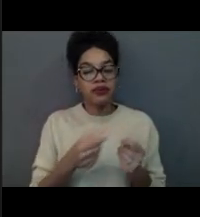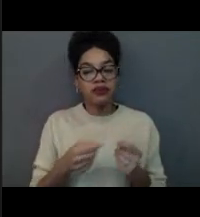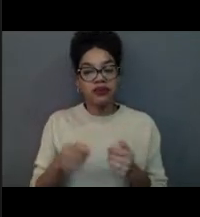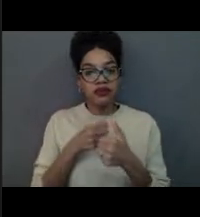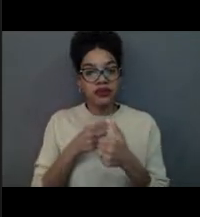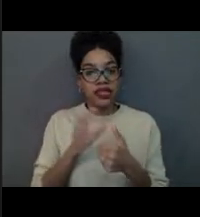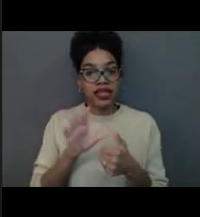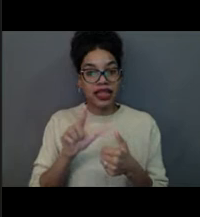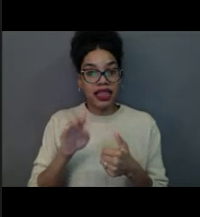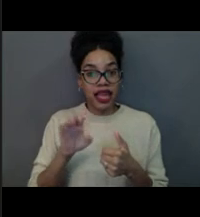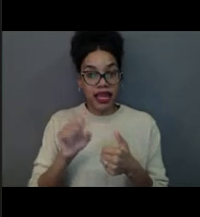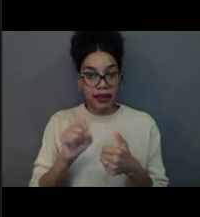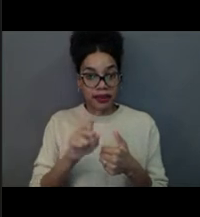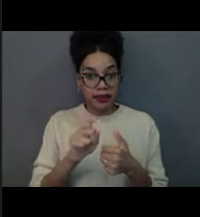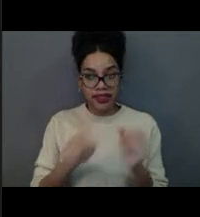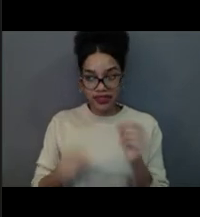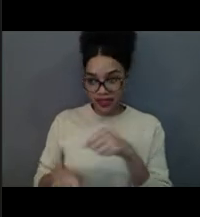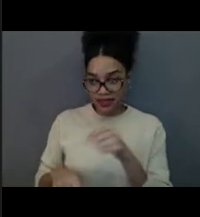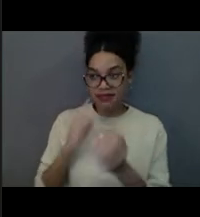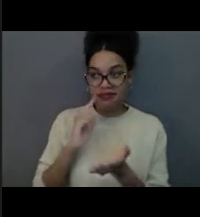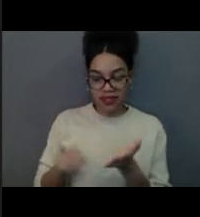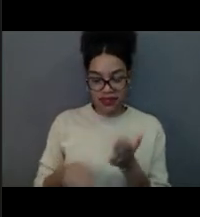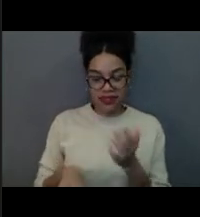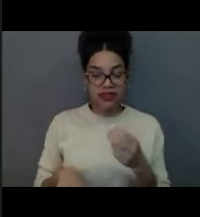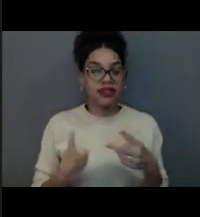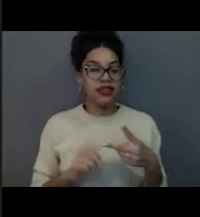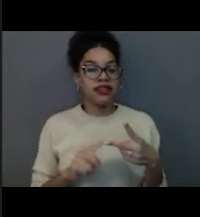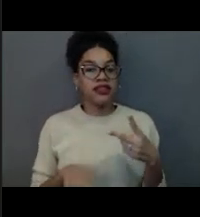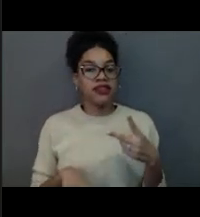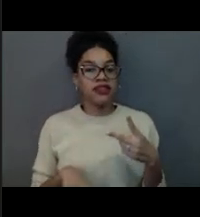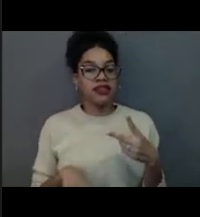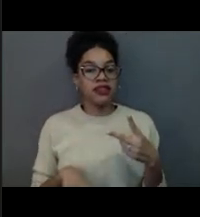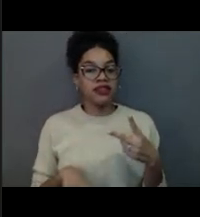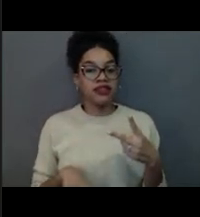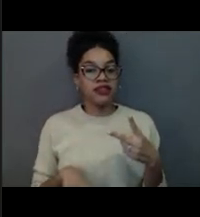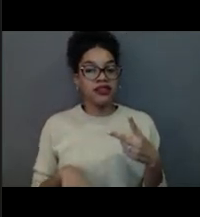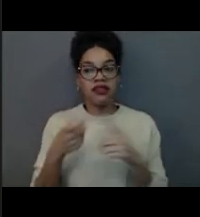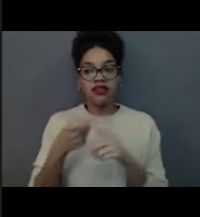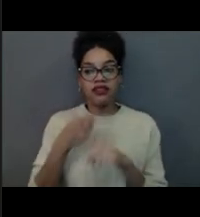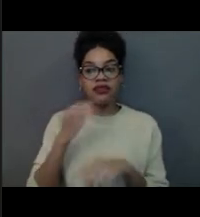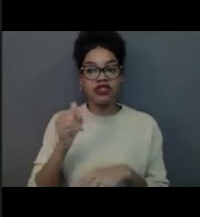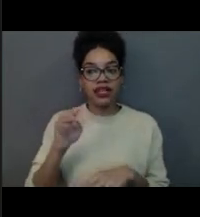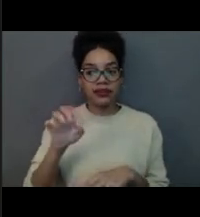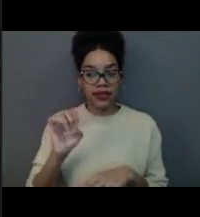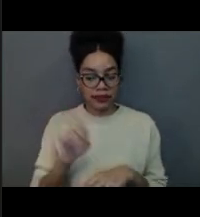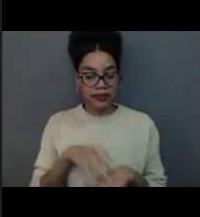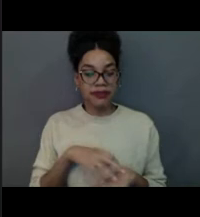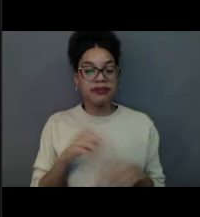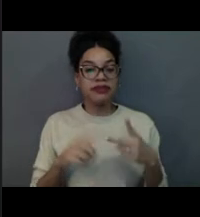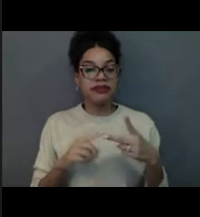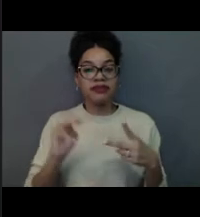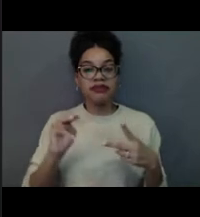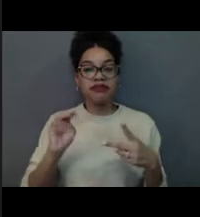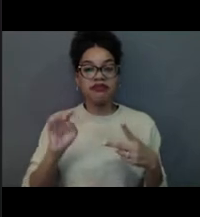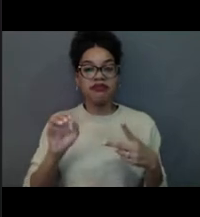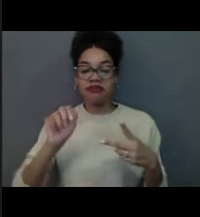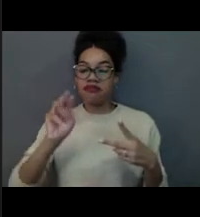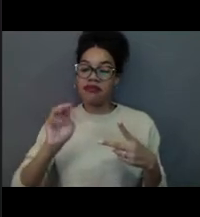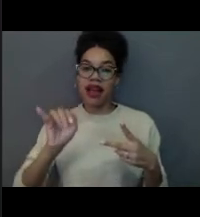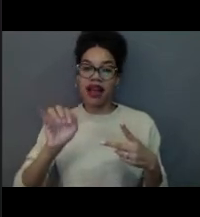clams? Oh yeah. Do you inspect, so I'm sorry, that came from Jamie. And Amaya asked, do you inspect